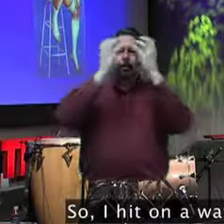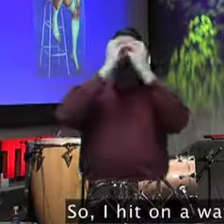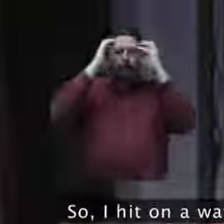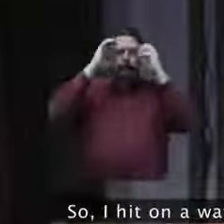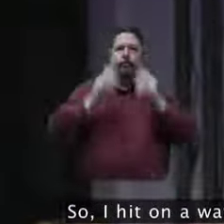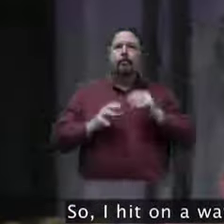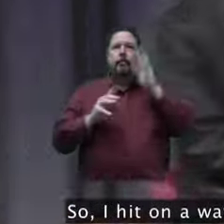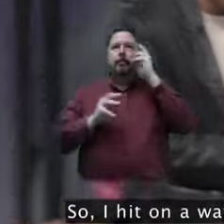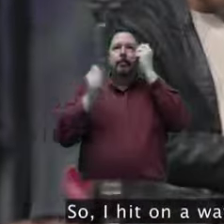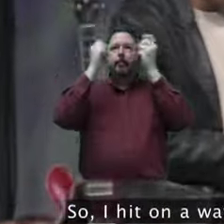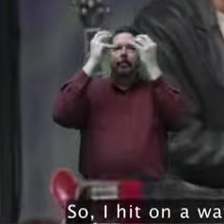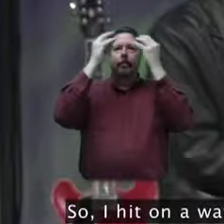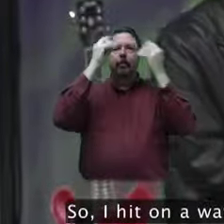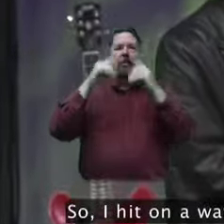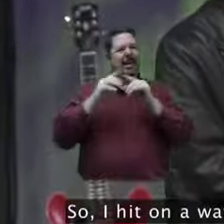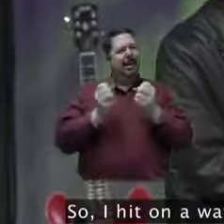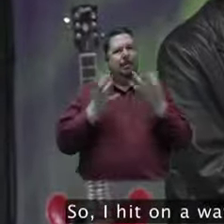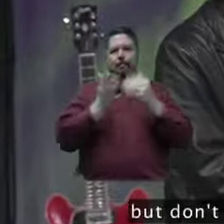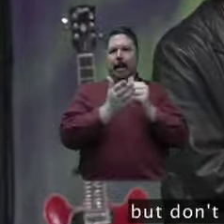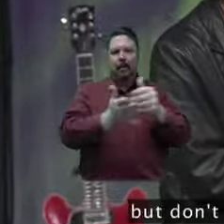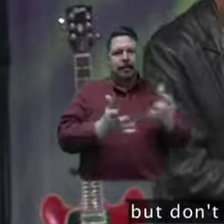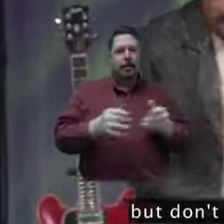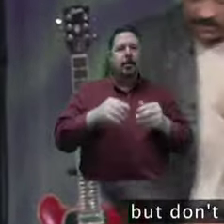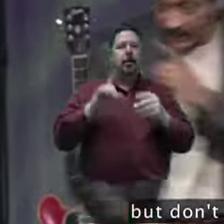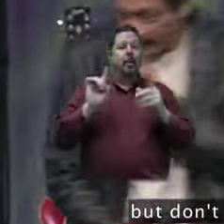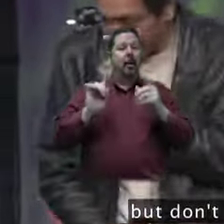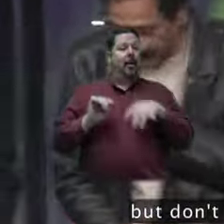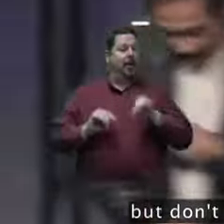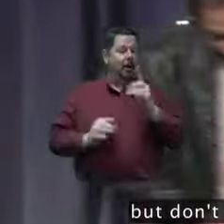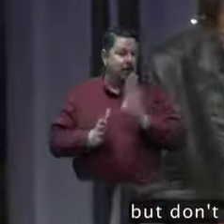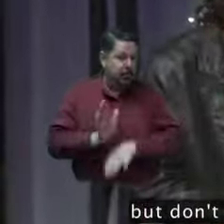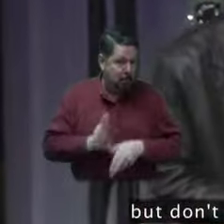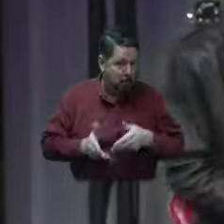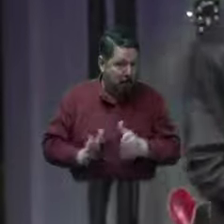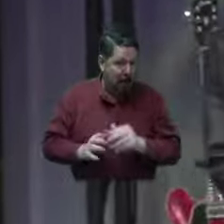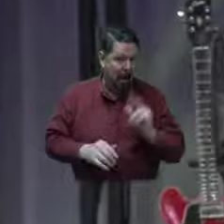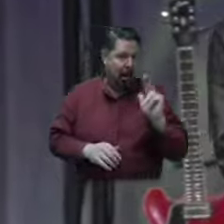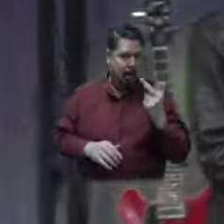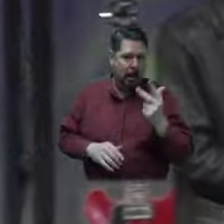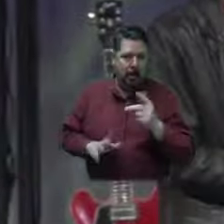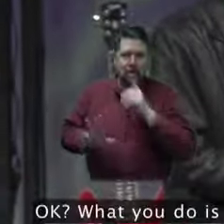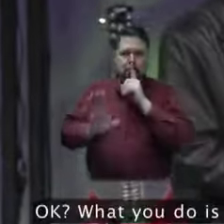hit on a way of doing this for $3. But don't tell my funding agencies.